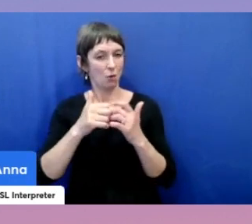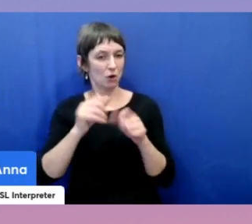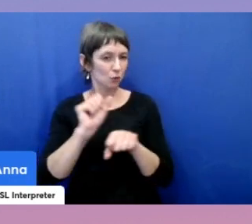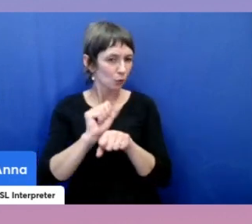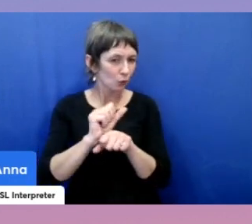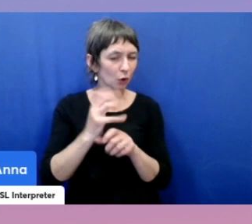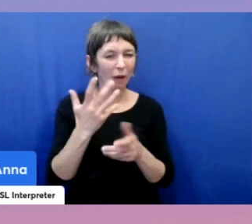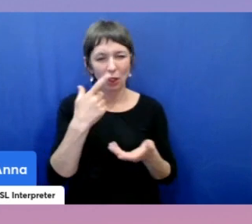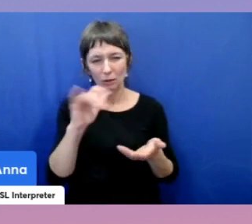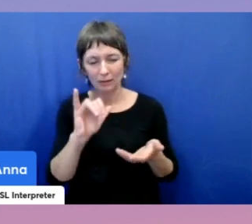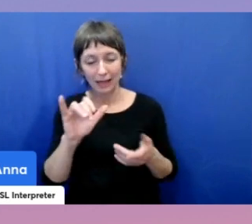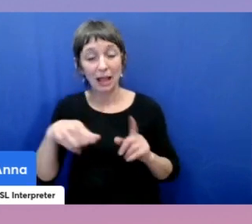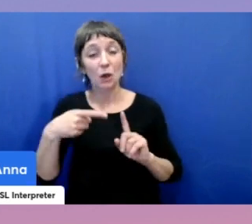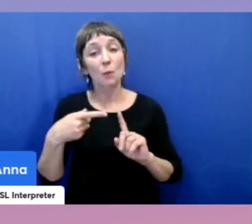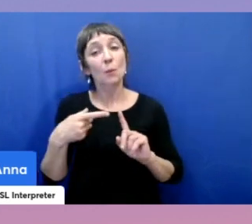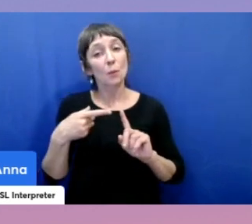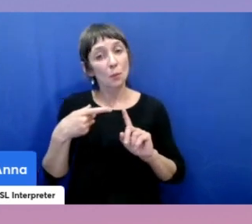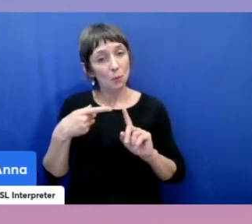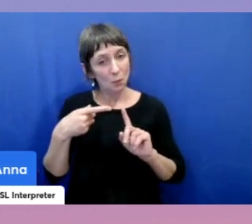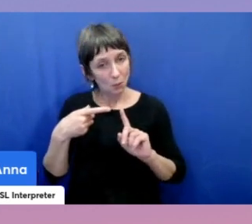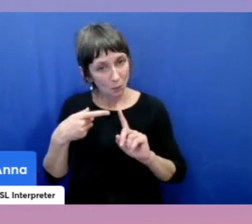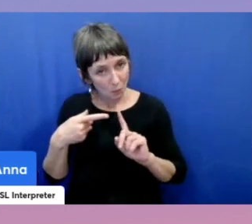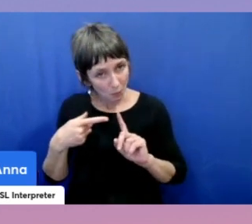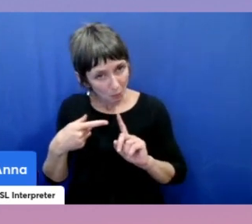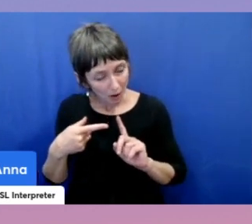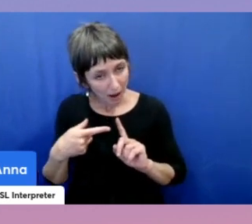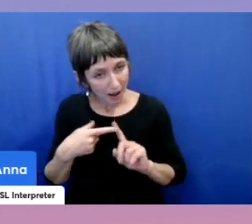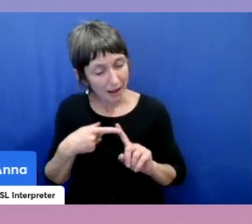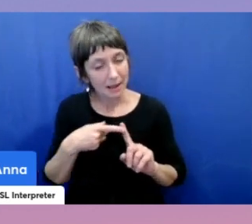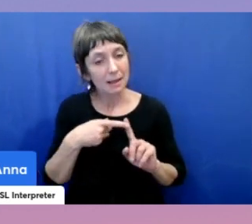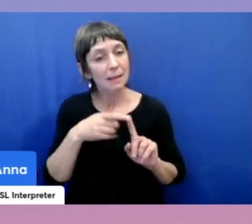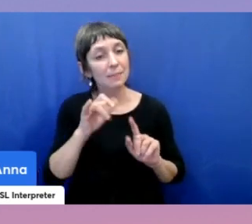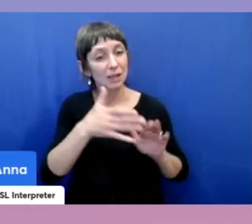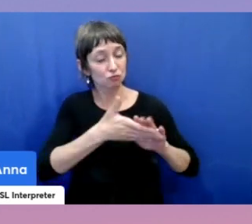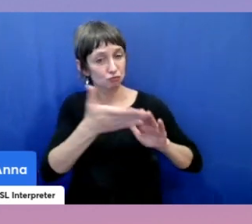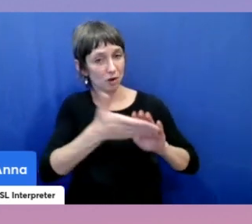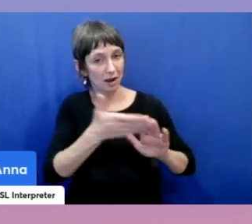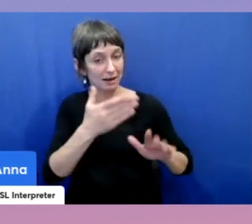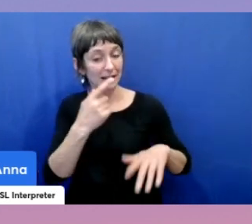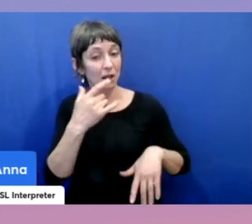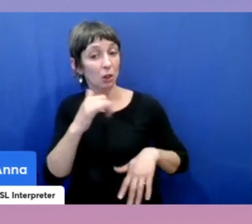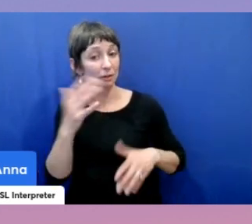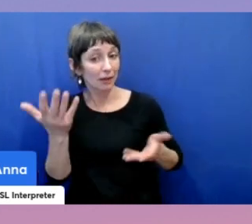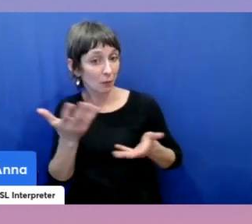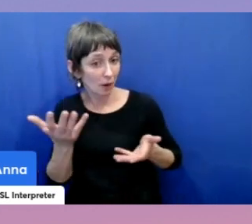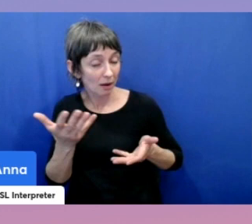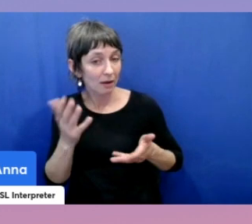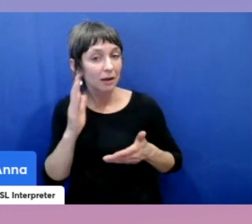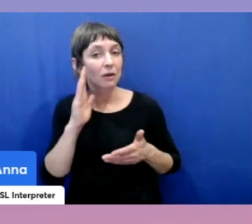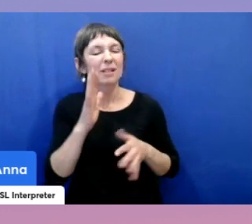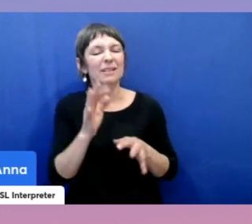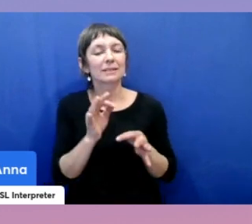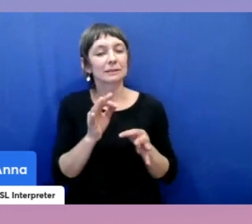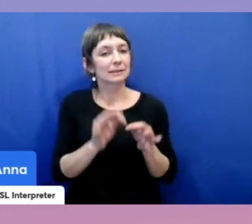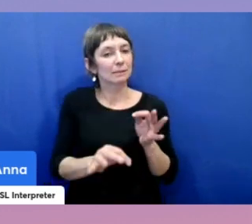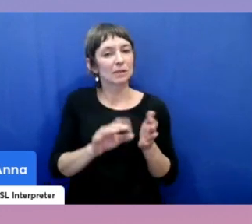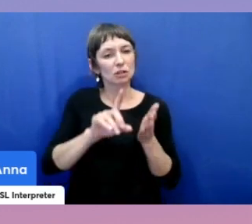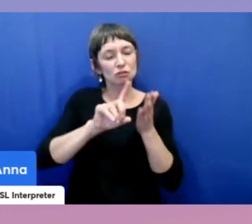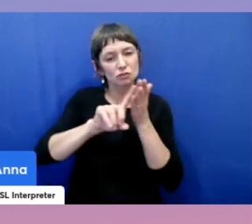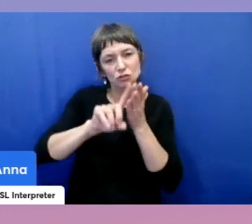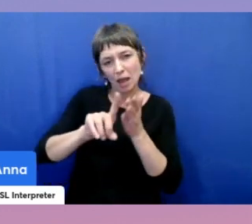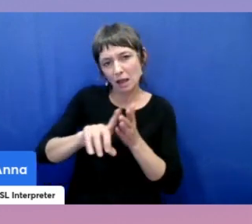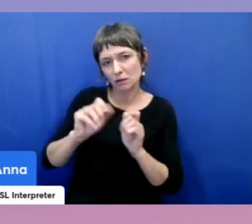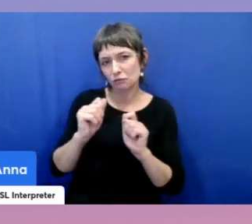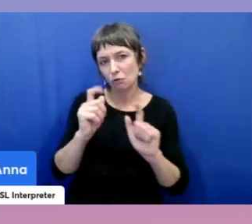now when the GB is running, this is how it look like. It will check all readiness of